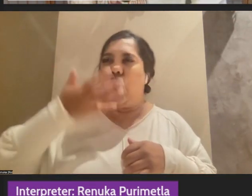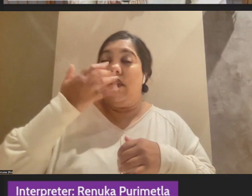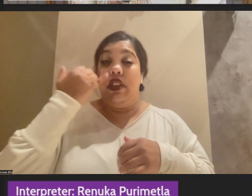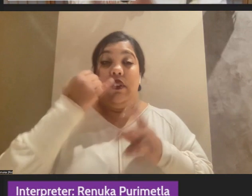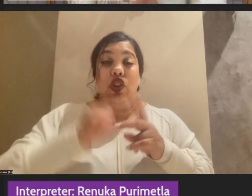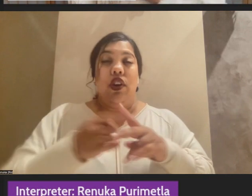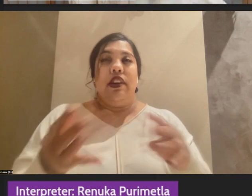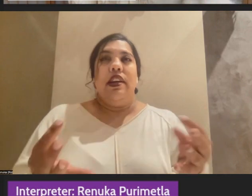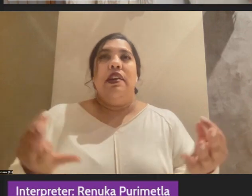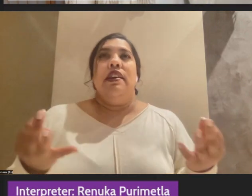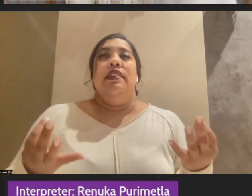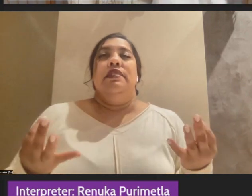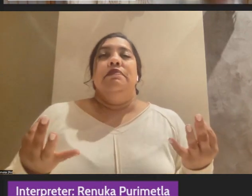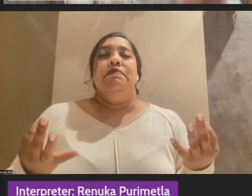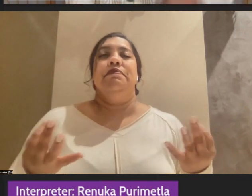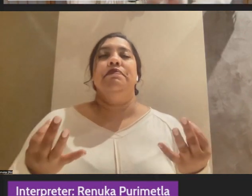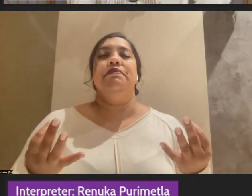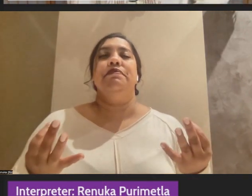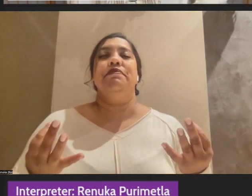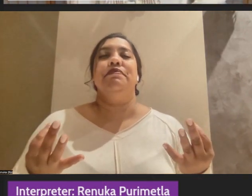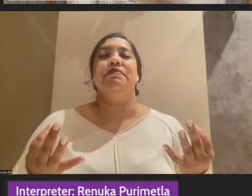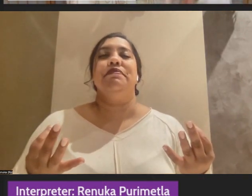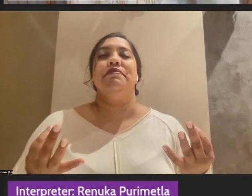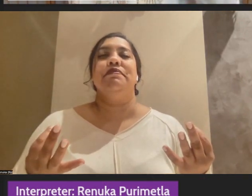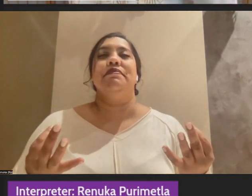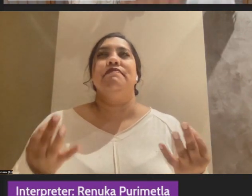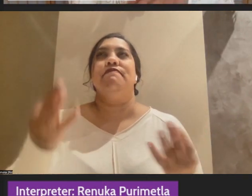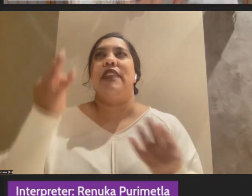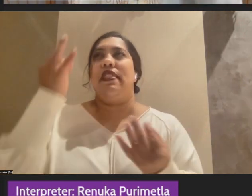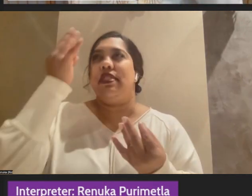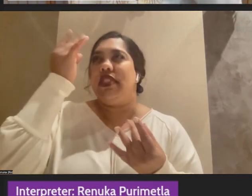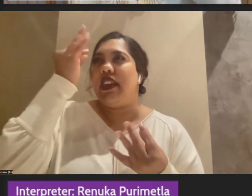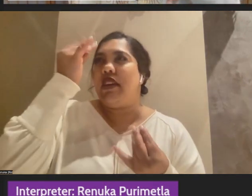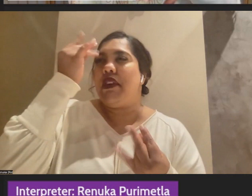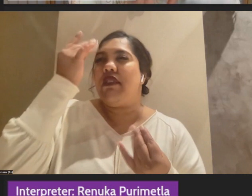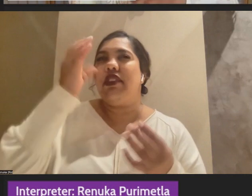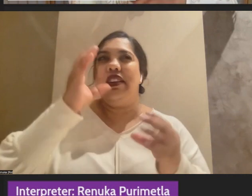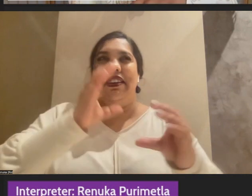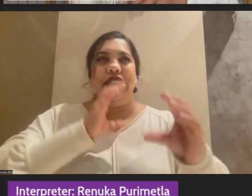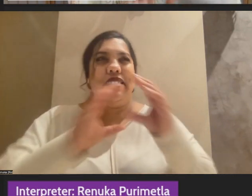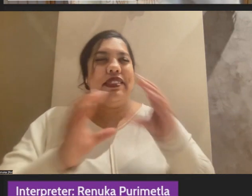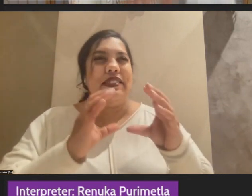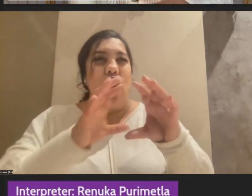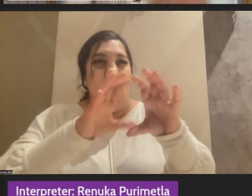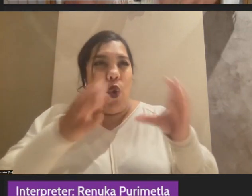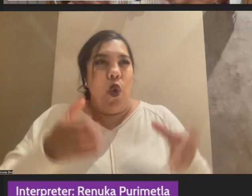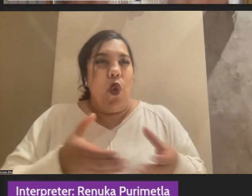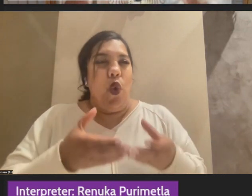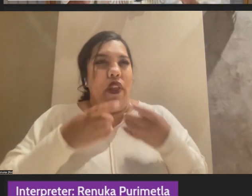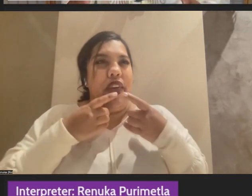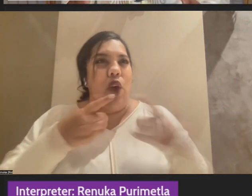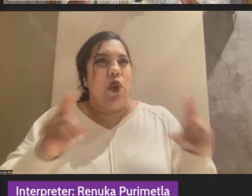contemplation and conversation. What is our invitation regarding